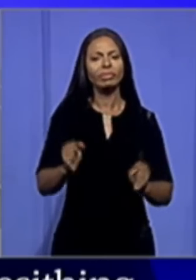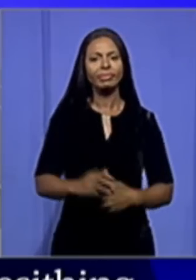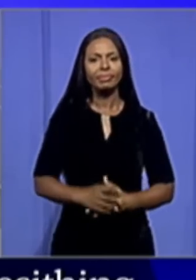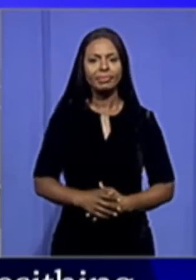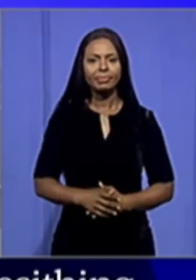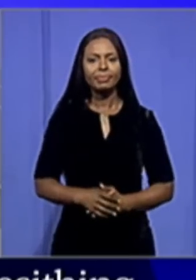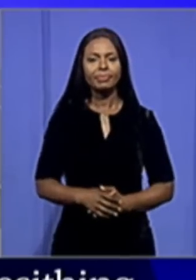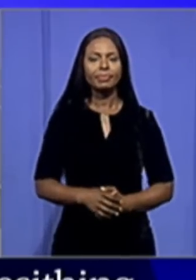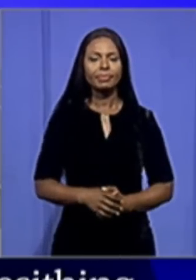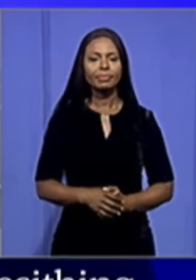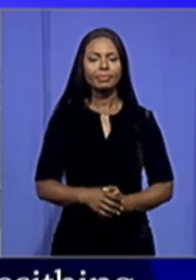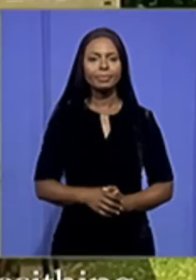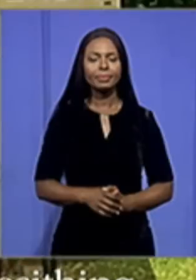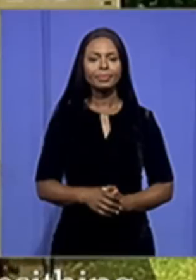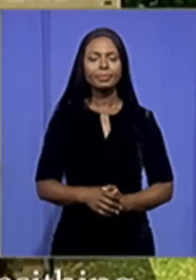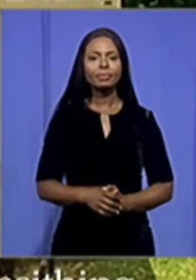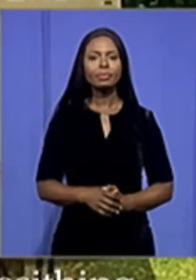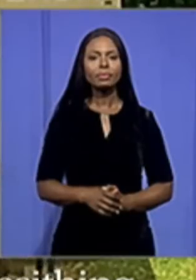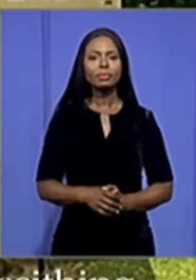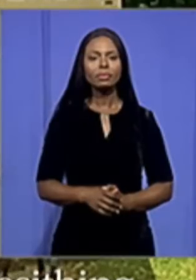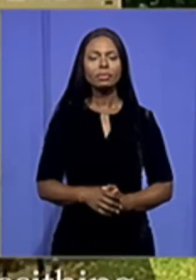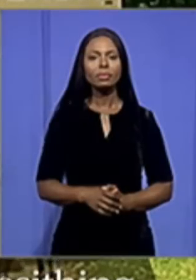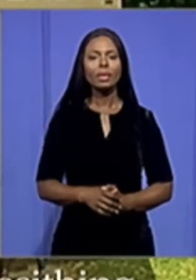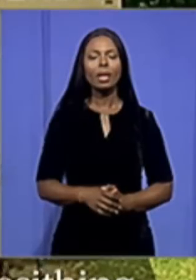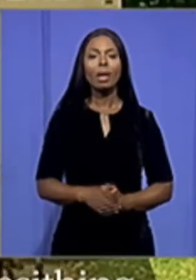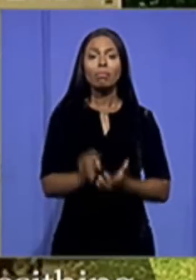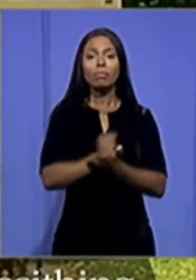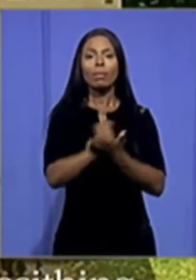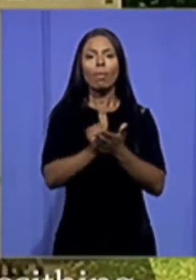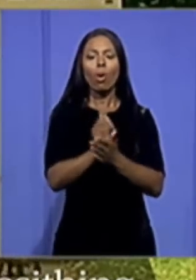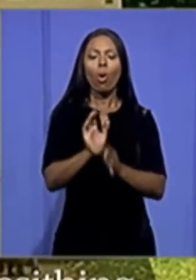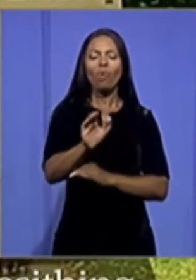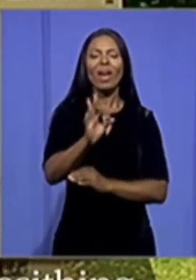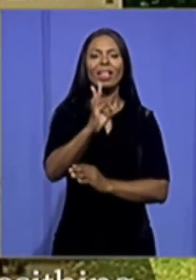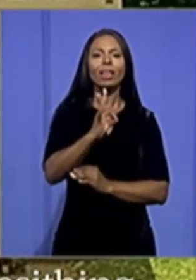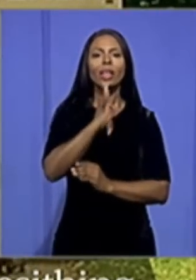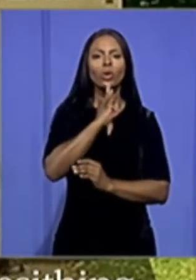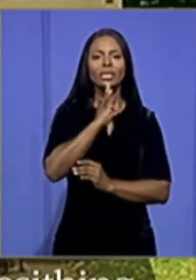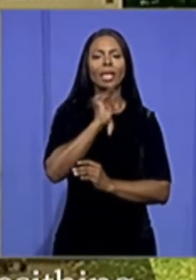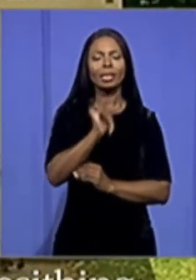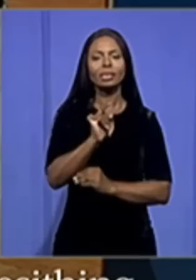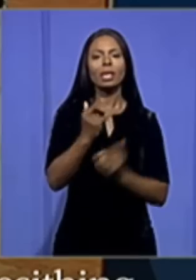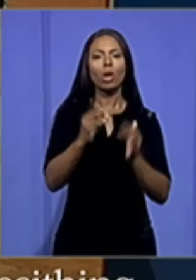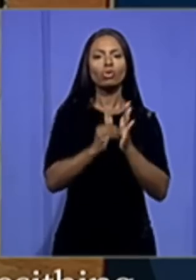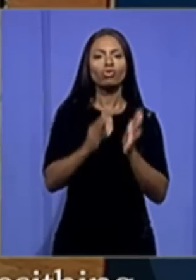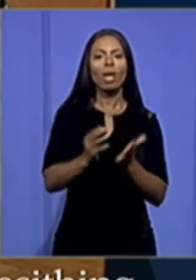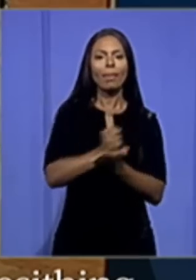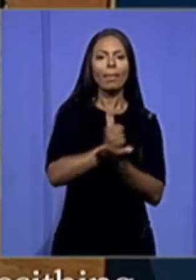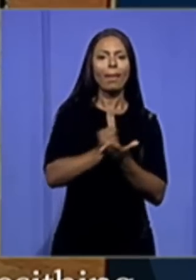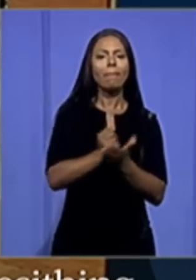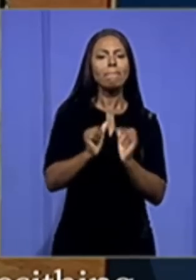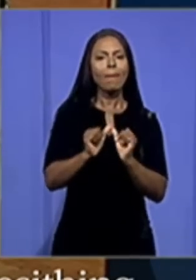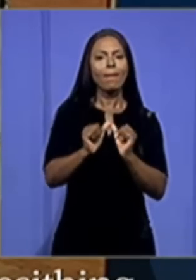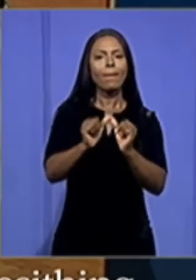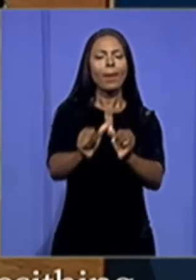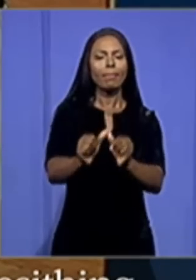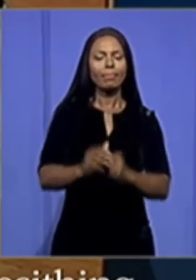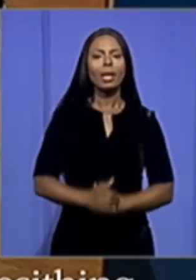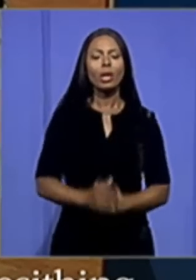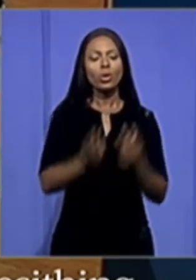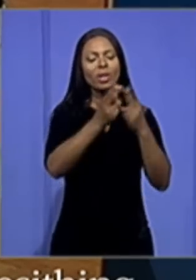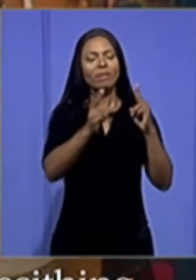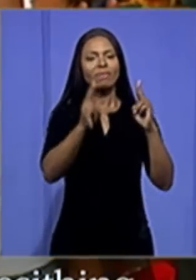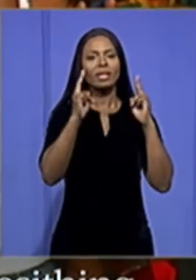baithuti. Boingwadišo ba baithuti ba go feta dikete tše 3 bo gare wa kgatlampana. University e tsentše magato